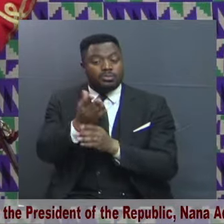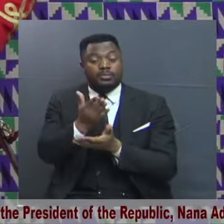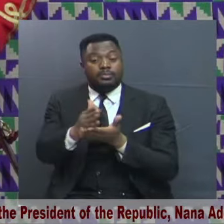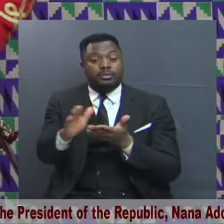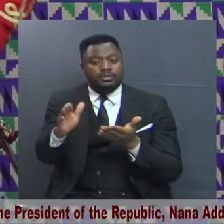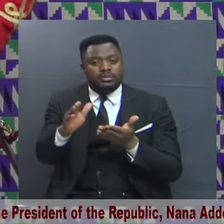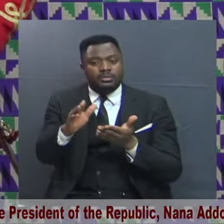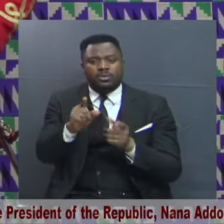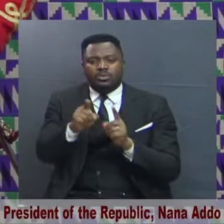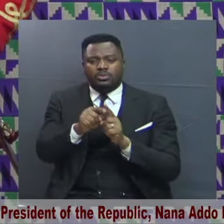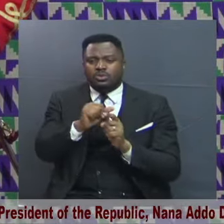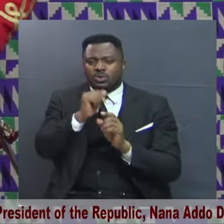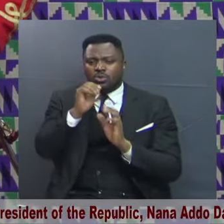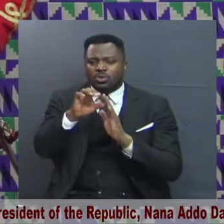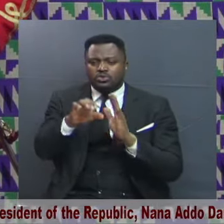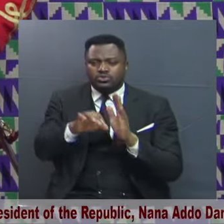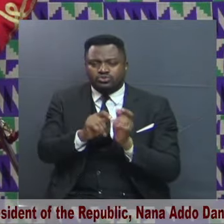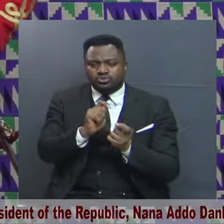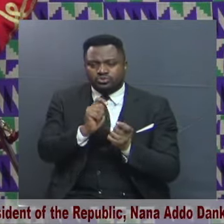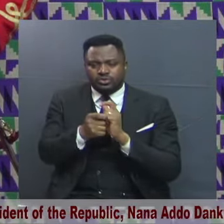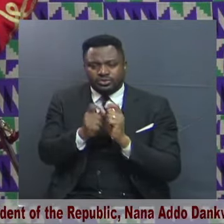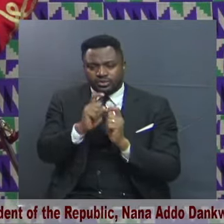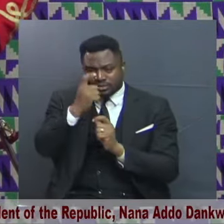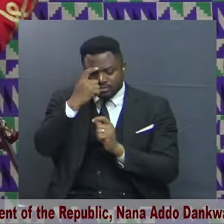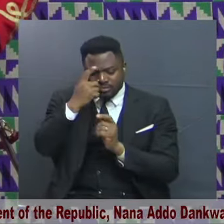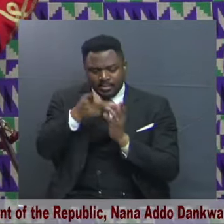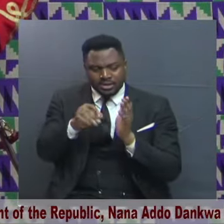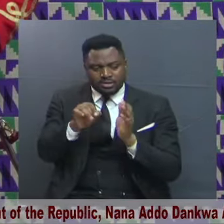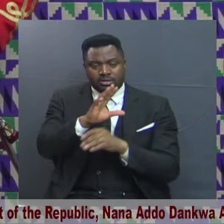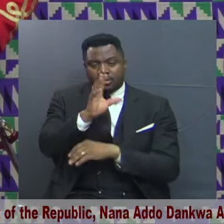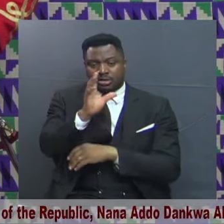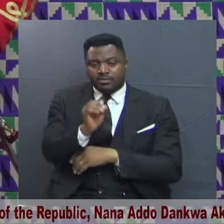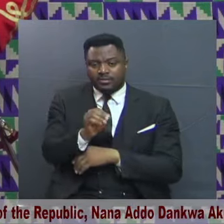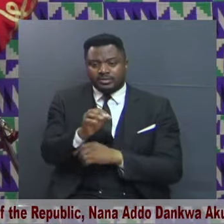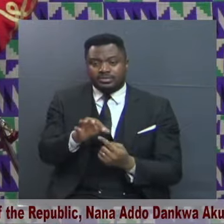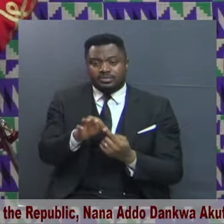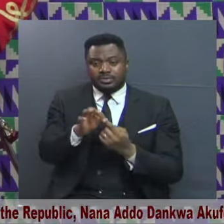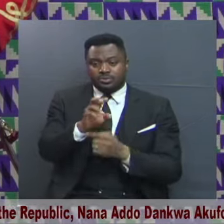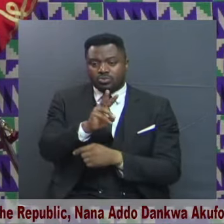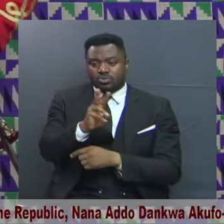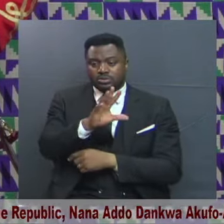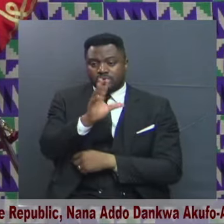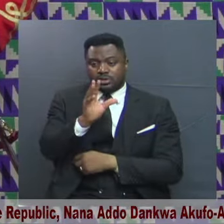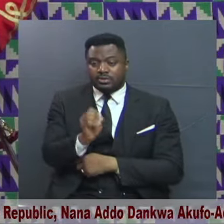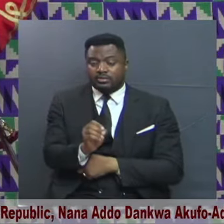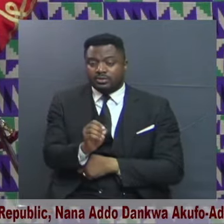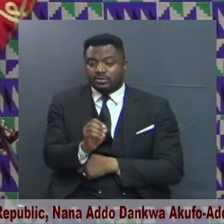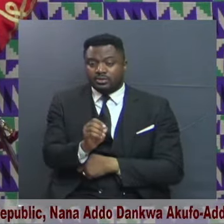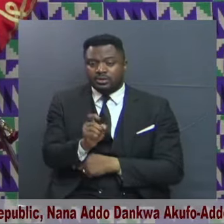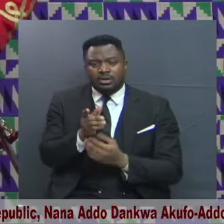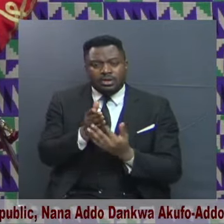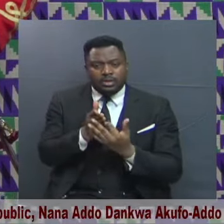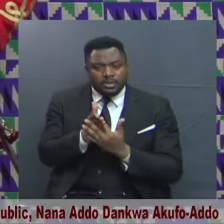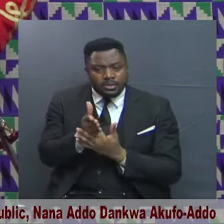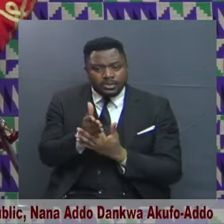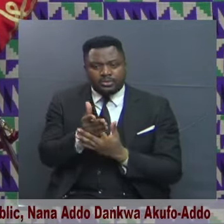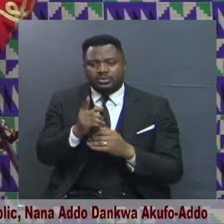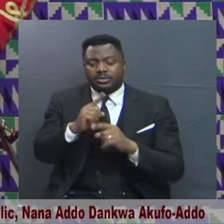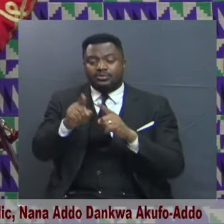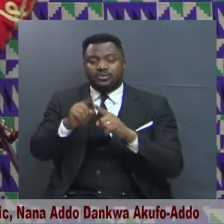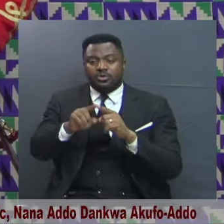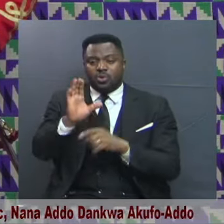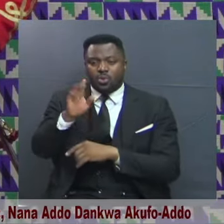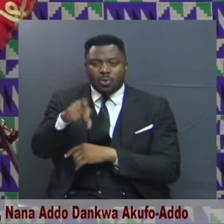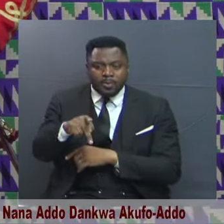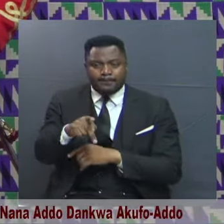unconstitutional changes in government in parts of Africa especially in West Africa through a series of kudas and